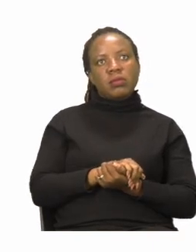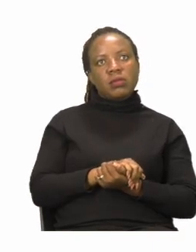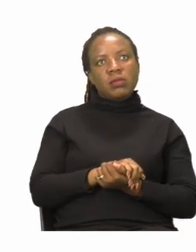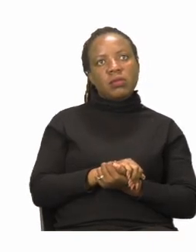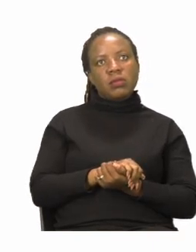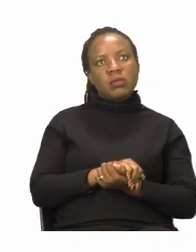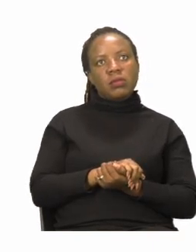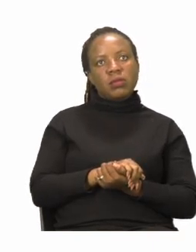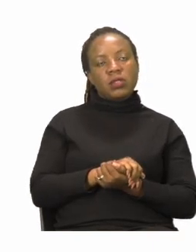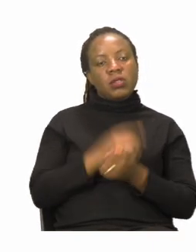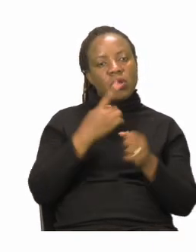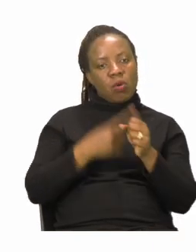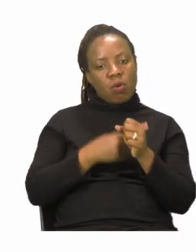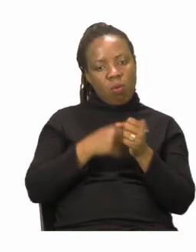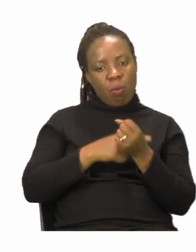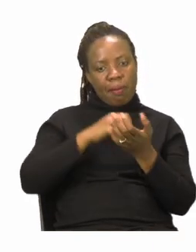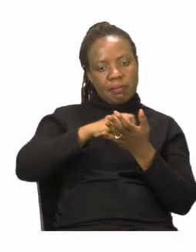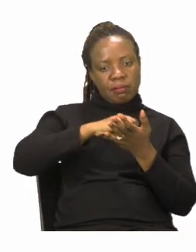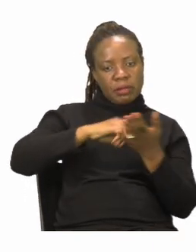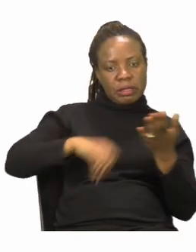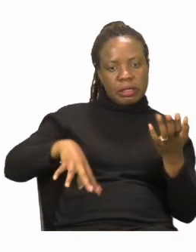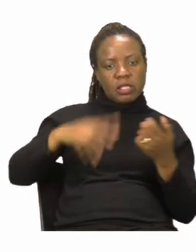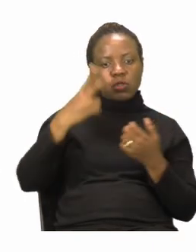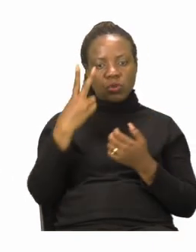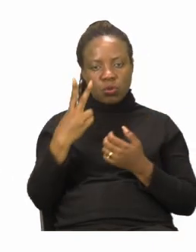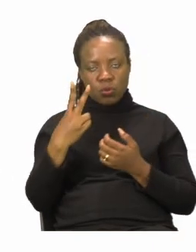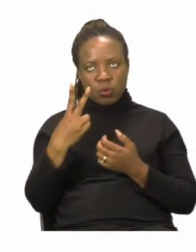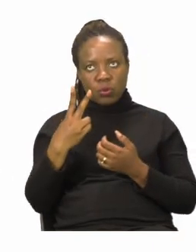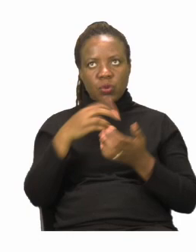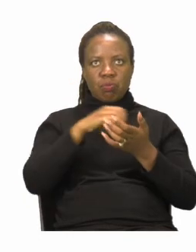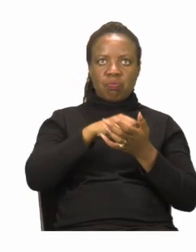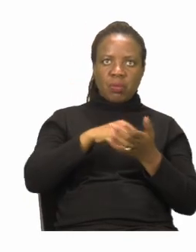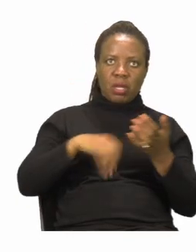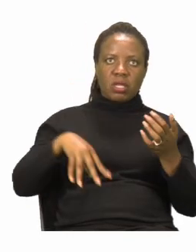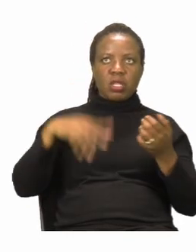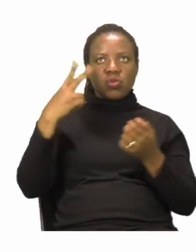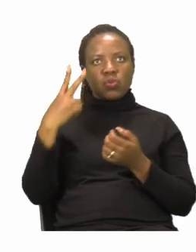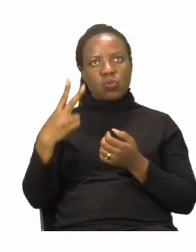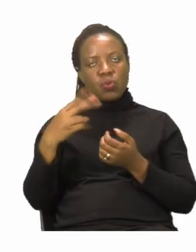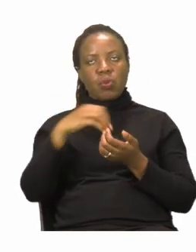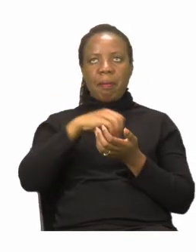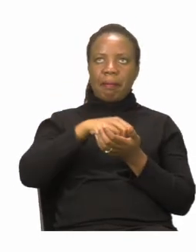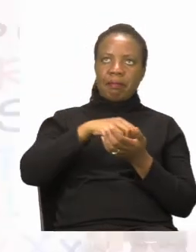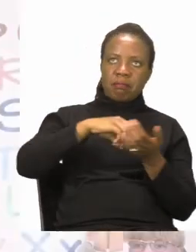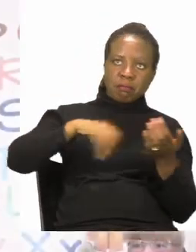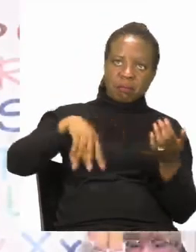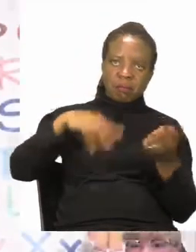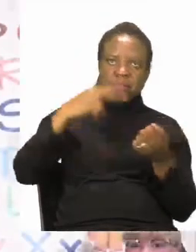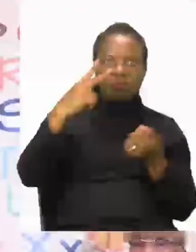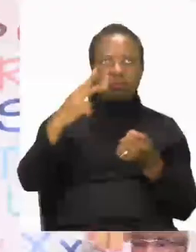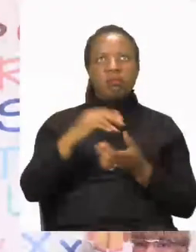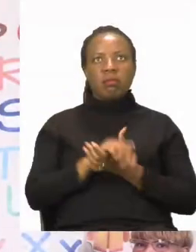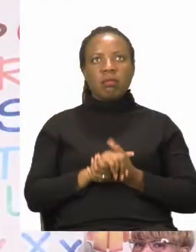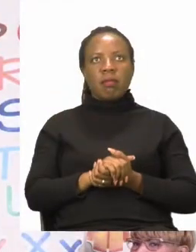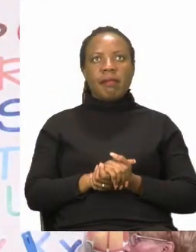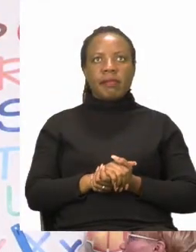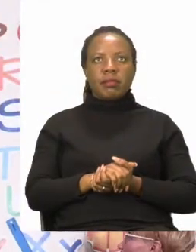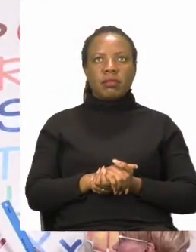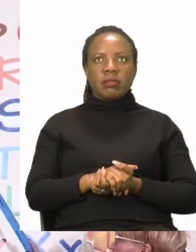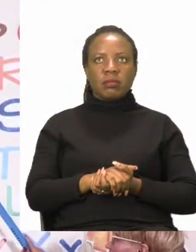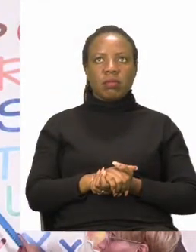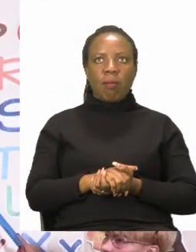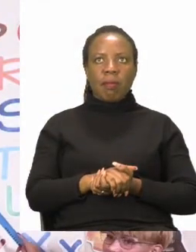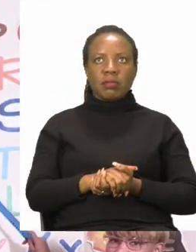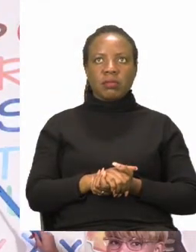subtracting 2 every time. Okay, now let's quickly have a look. Now we have all the numbers on the